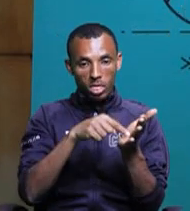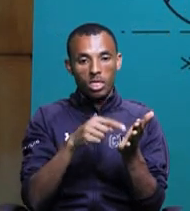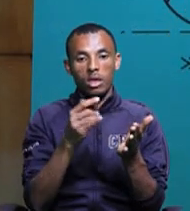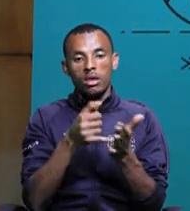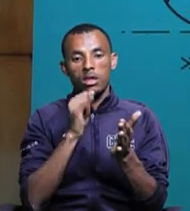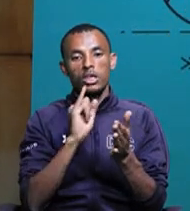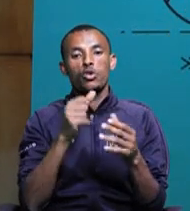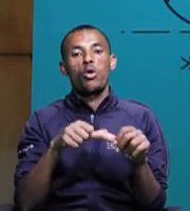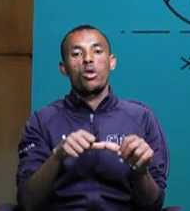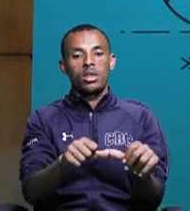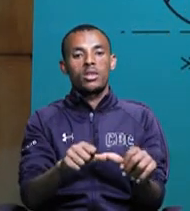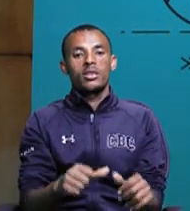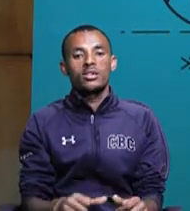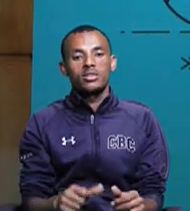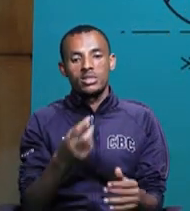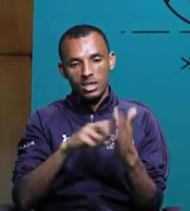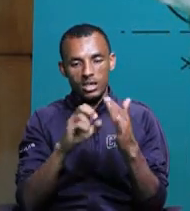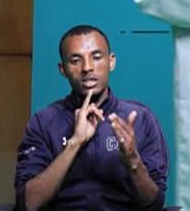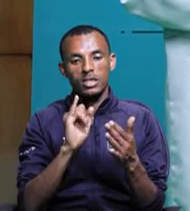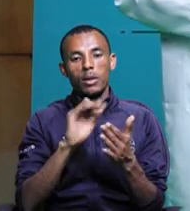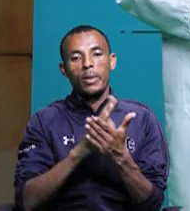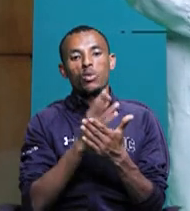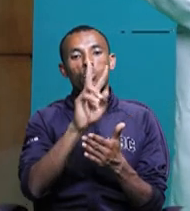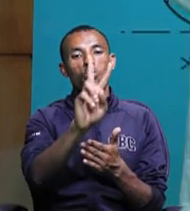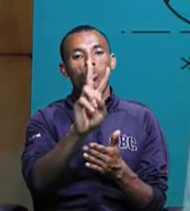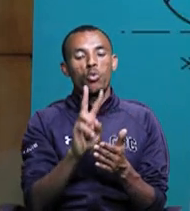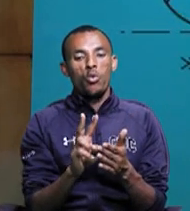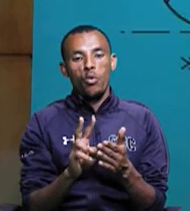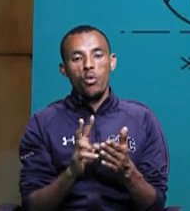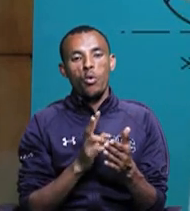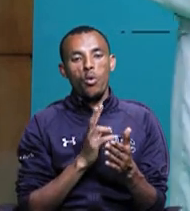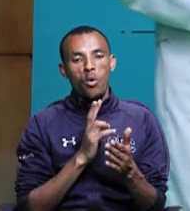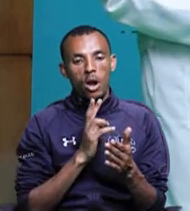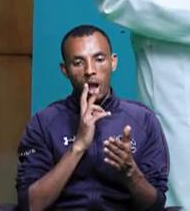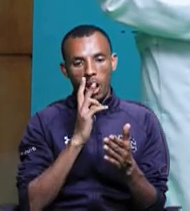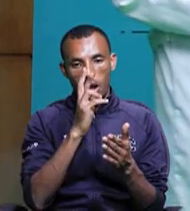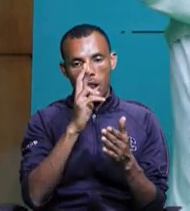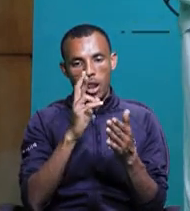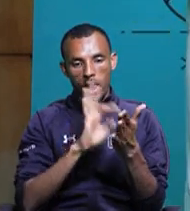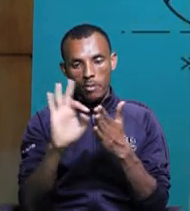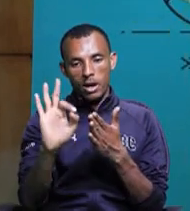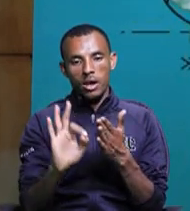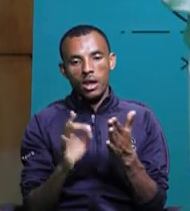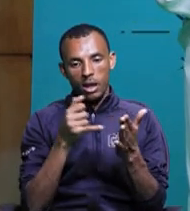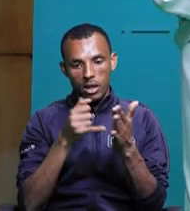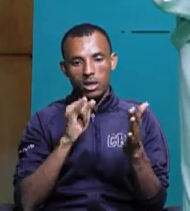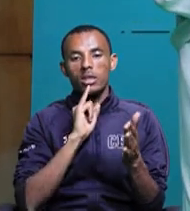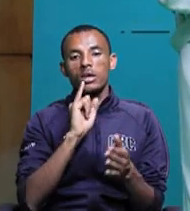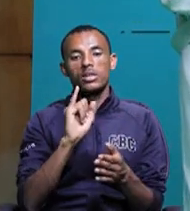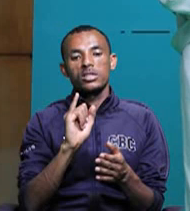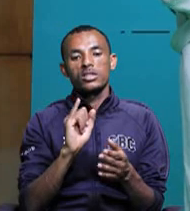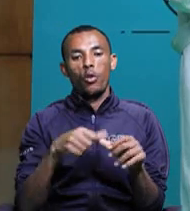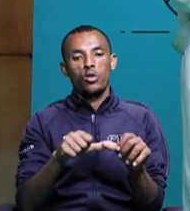given, or if the results are between two real numbers, we call that one to be continuous